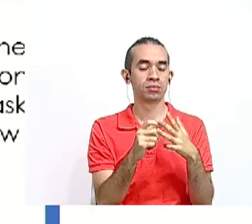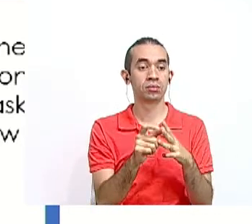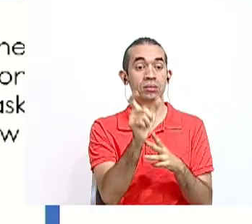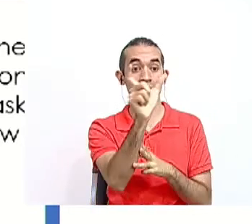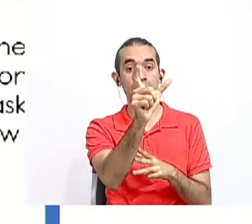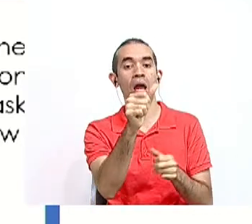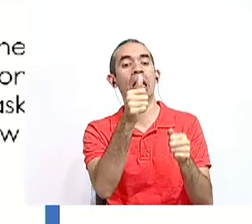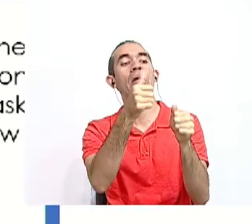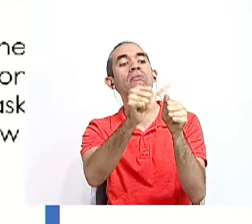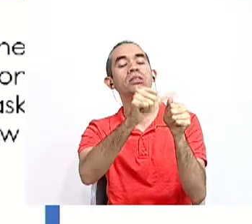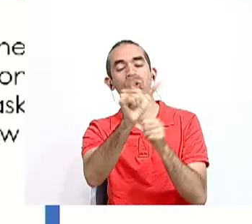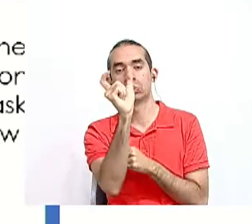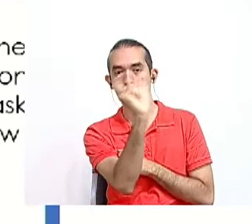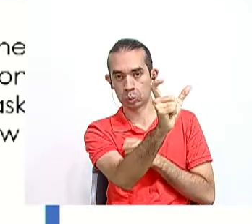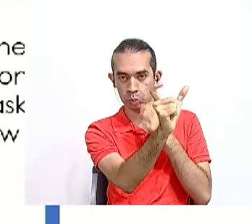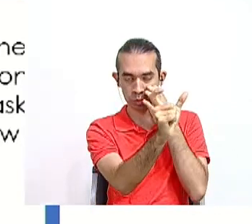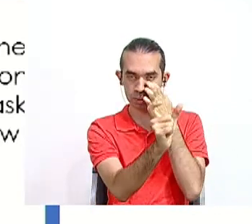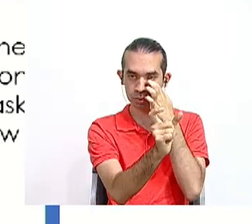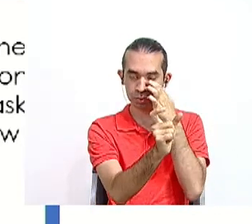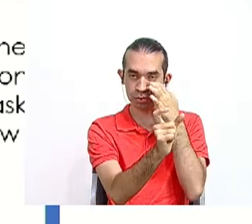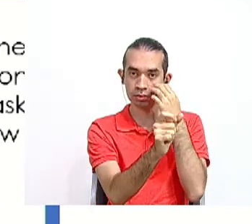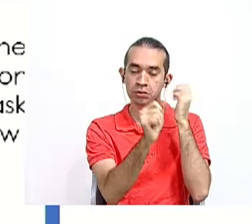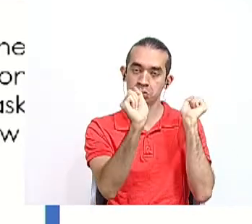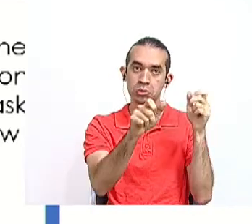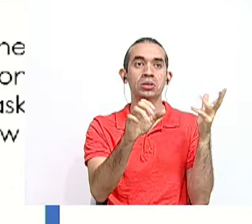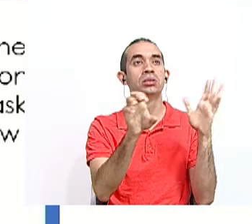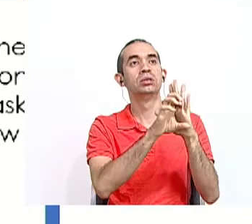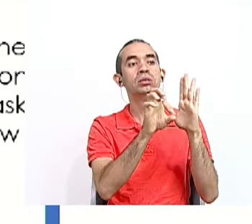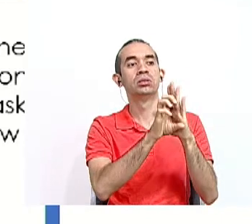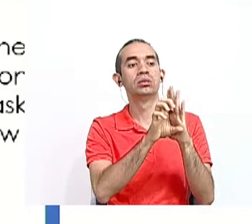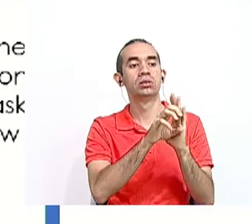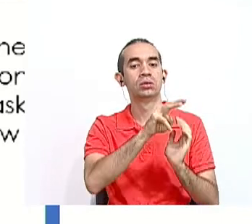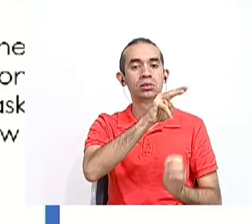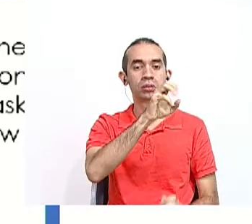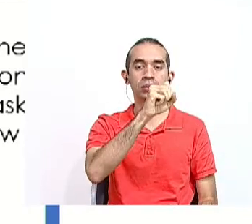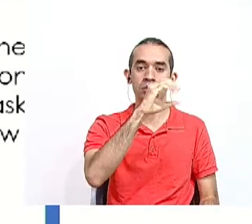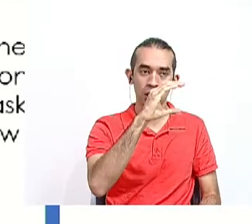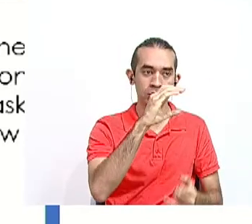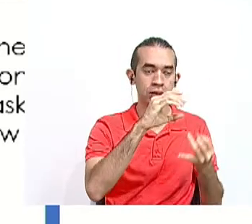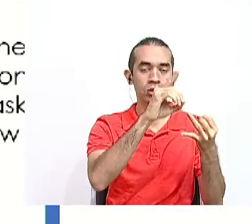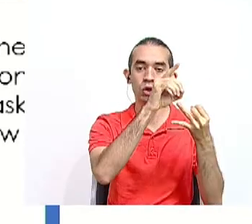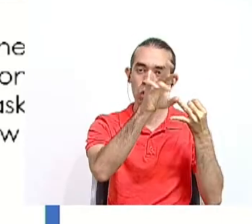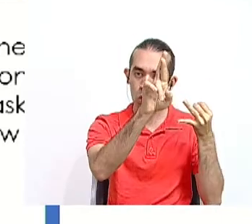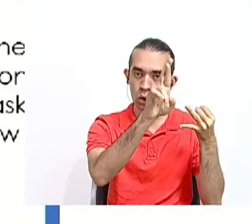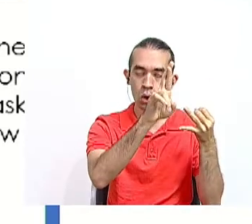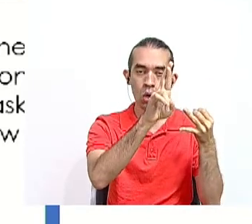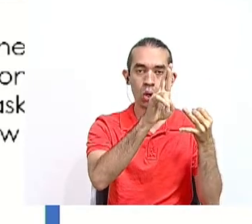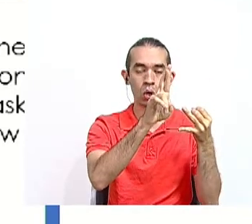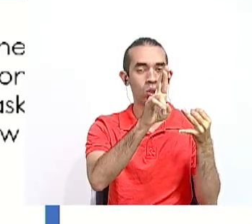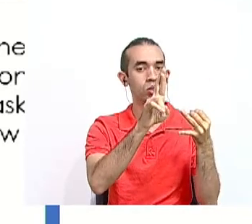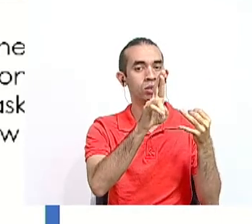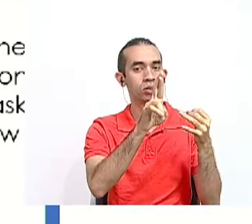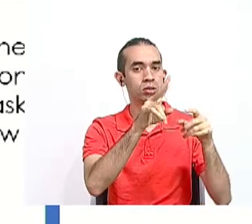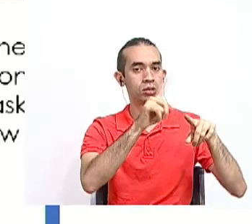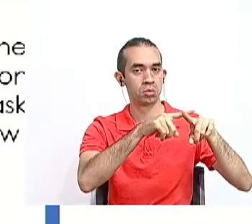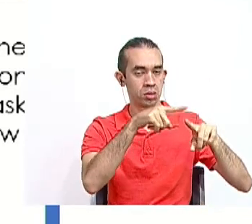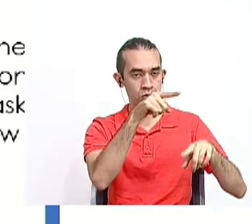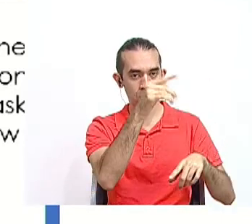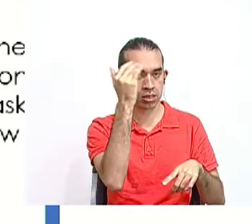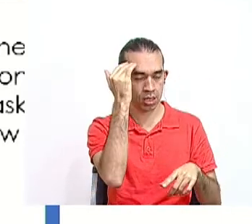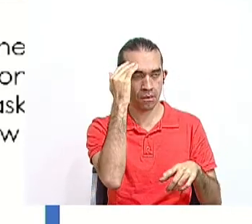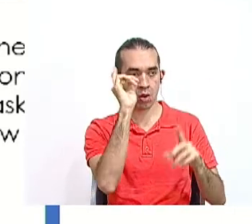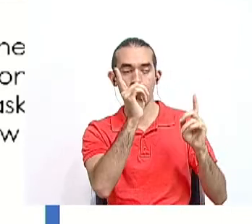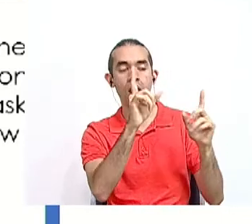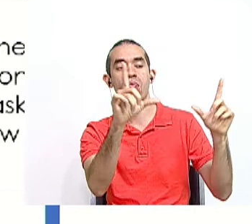last name of the person. You can also write a title like master or doctor if you know the title